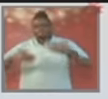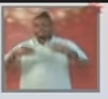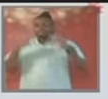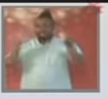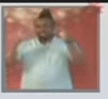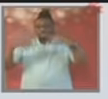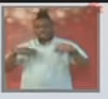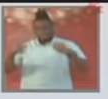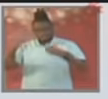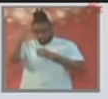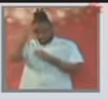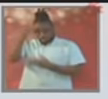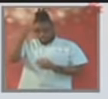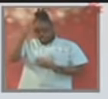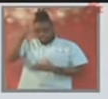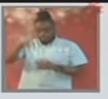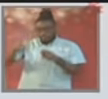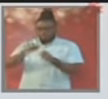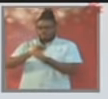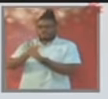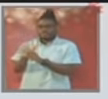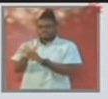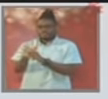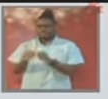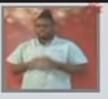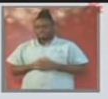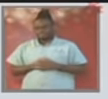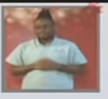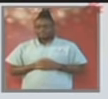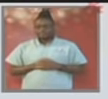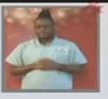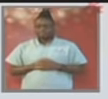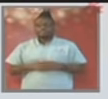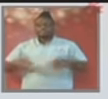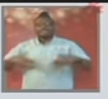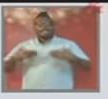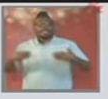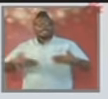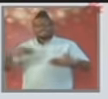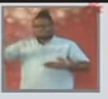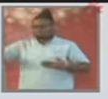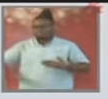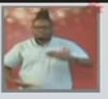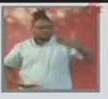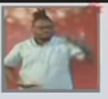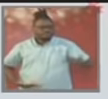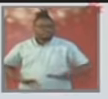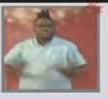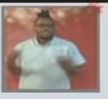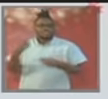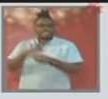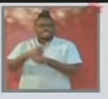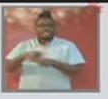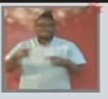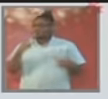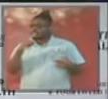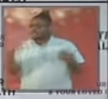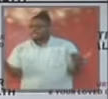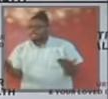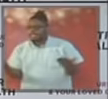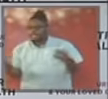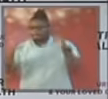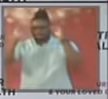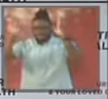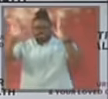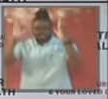national COVID-19 response. I am pleased to welcome back to today's panel the Honorable Terence Singh,